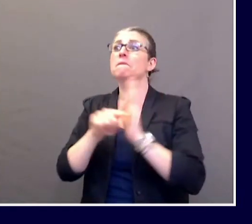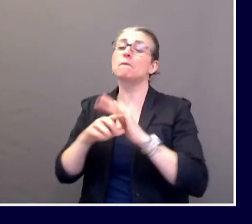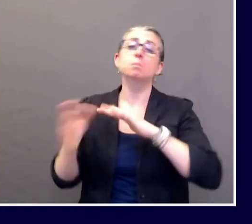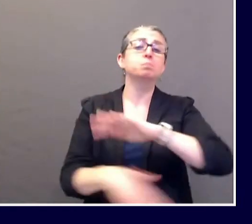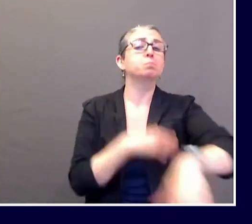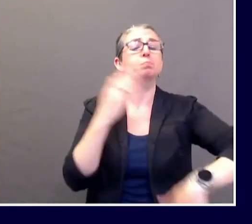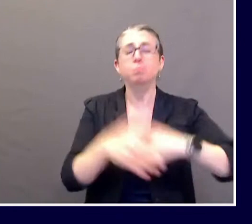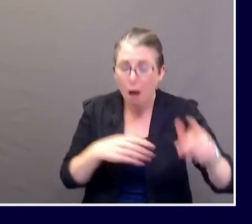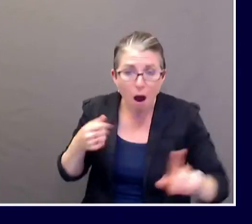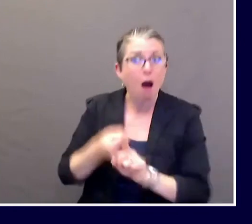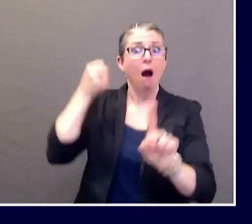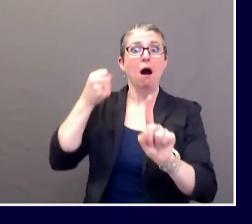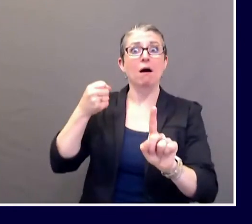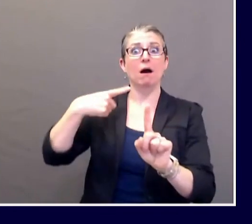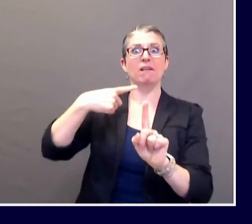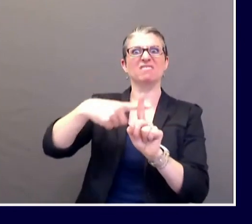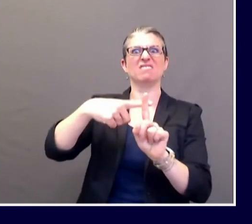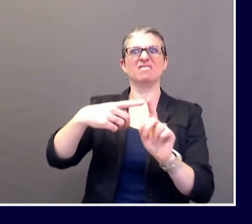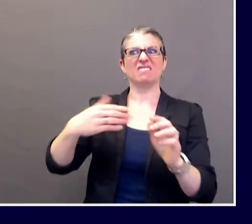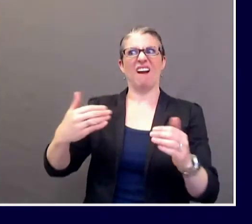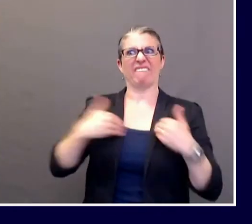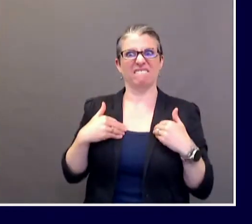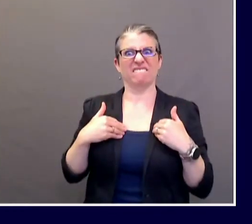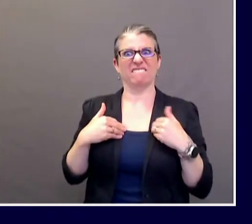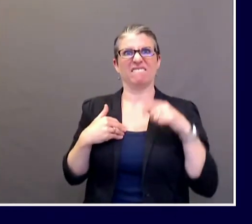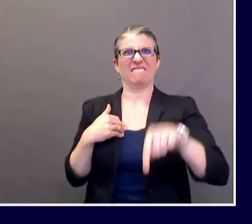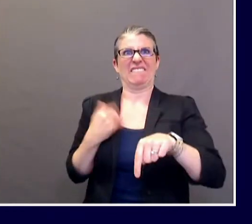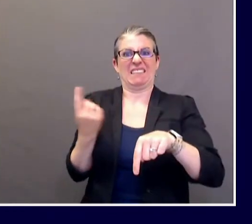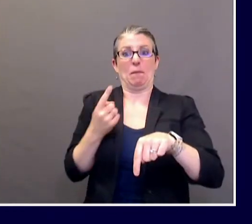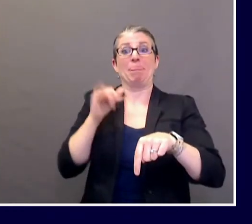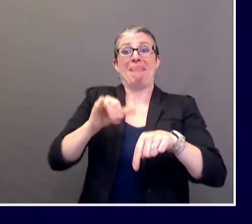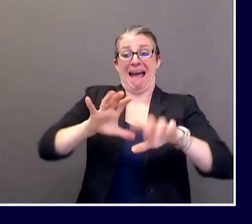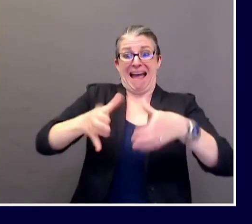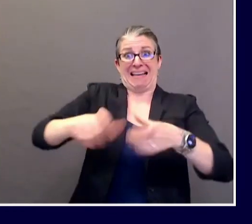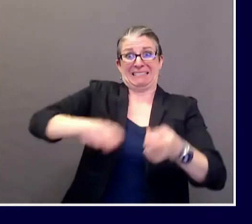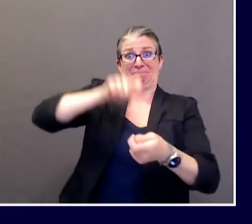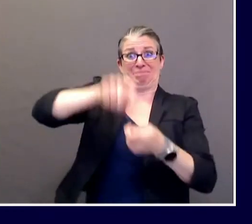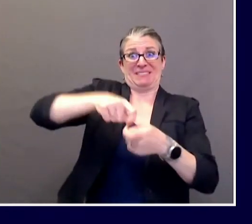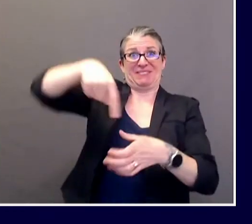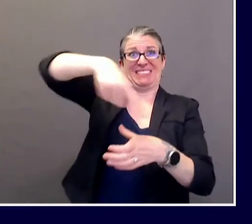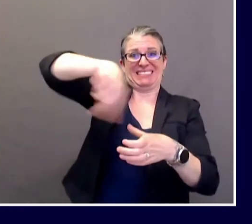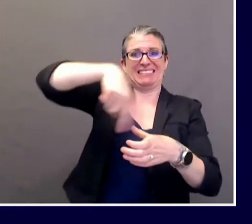of additional people infected and close contacts could be identified.